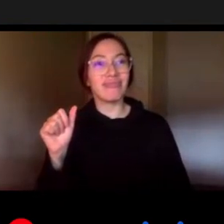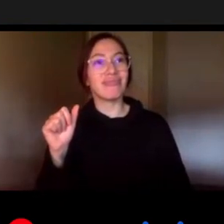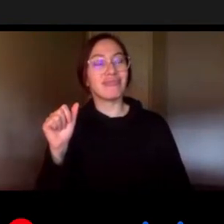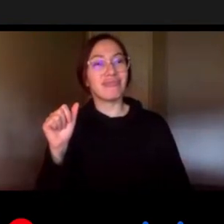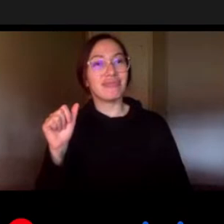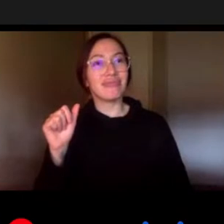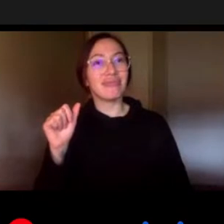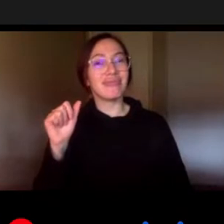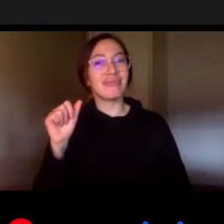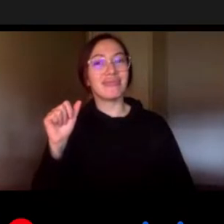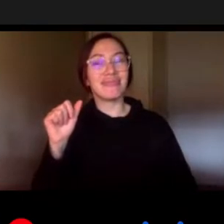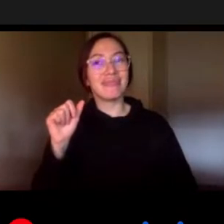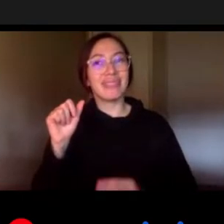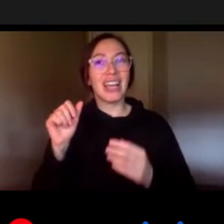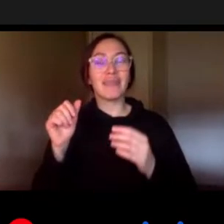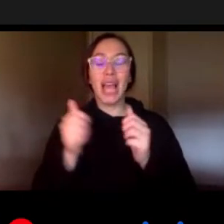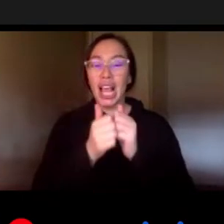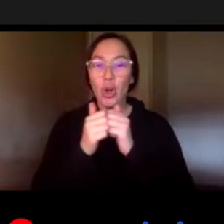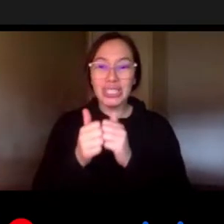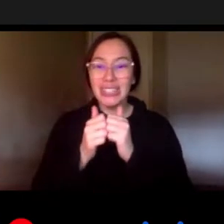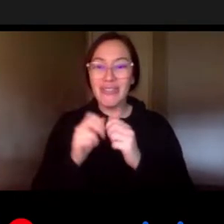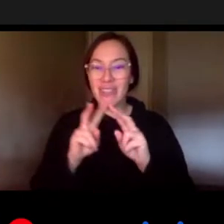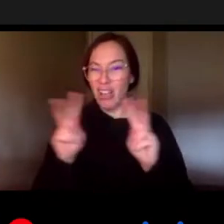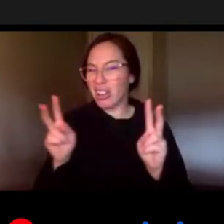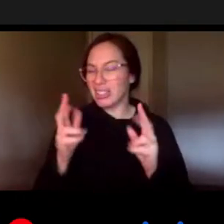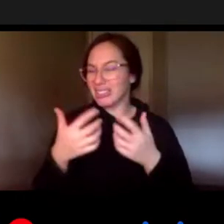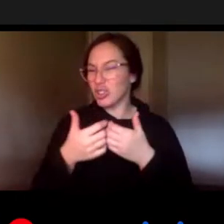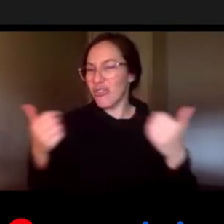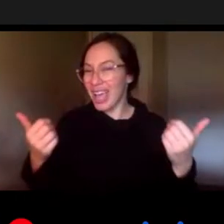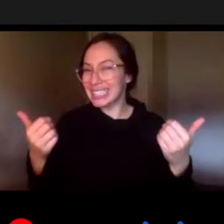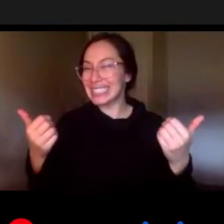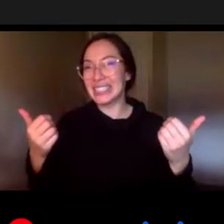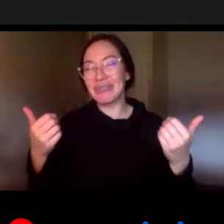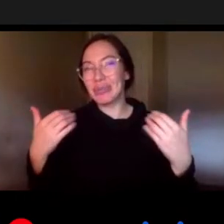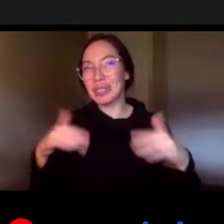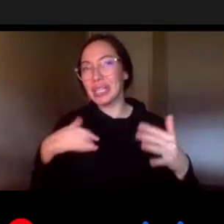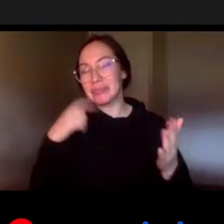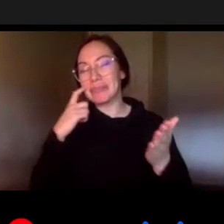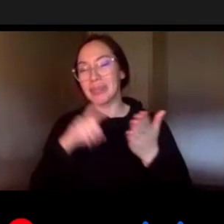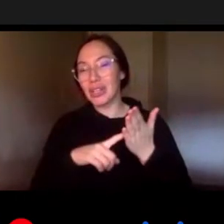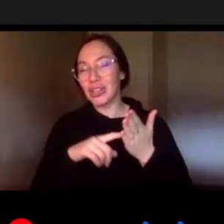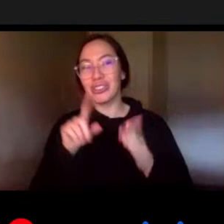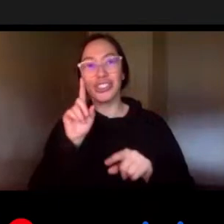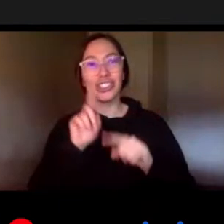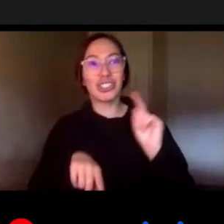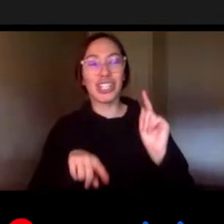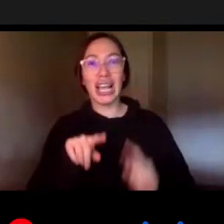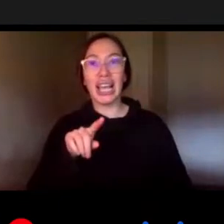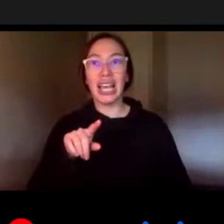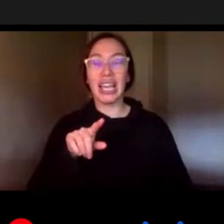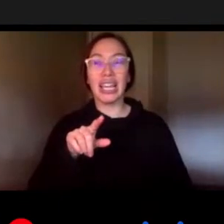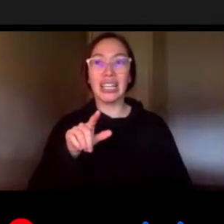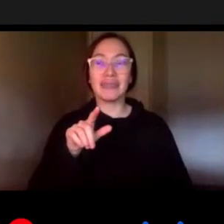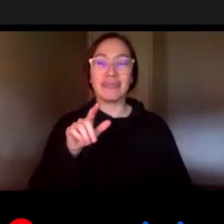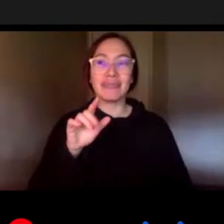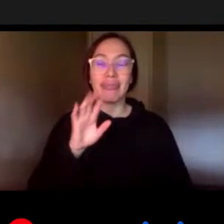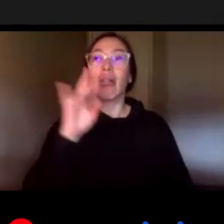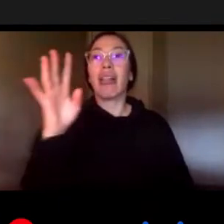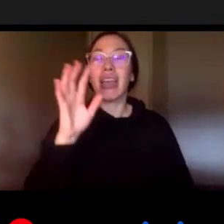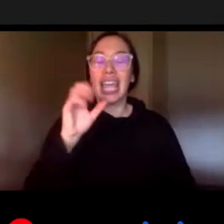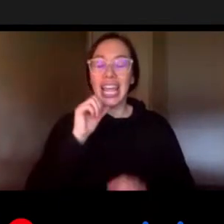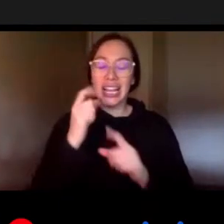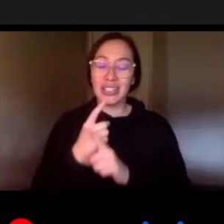very divisive. And you couldn't speak out of turn. You couldn't do anything. And it was